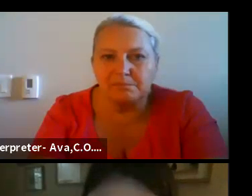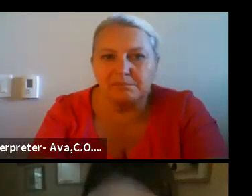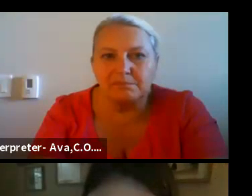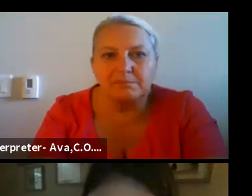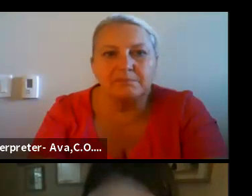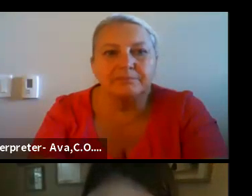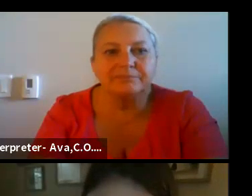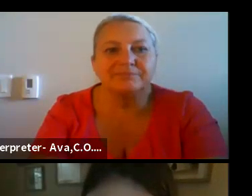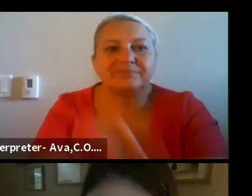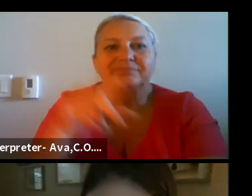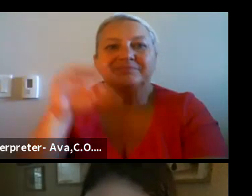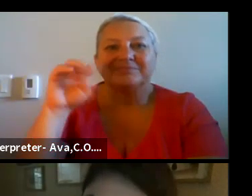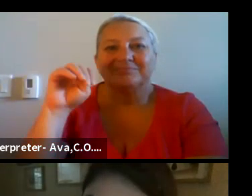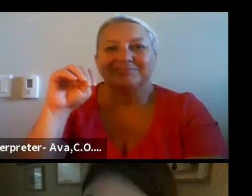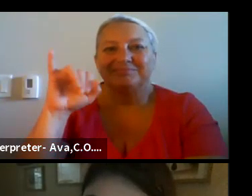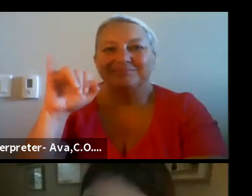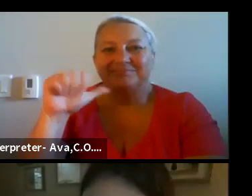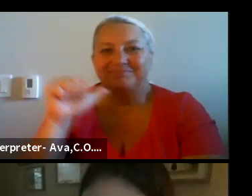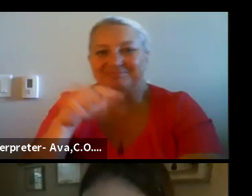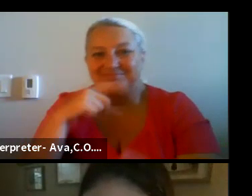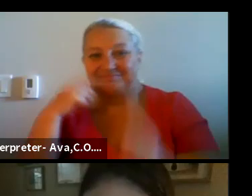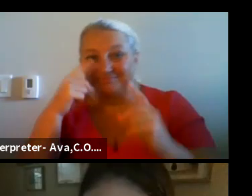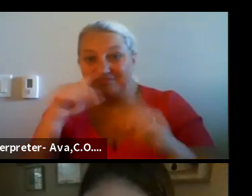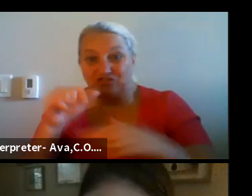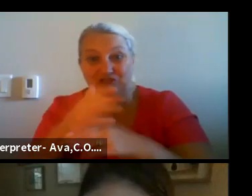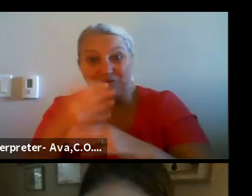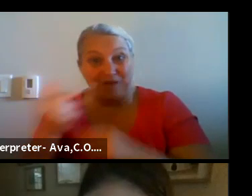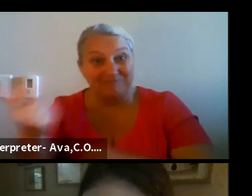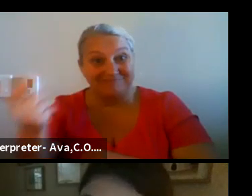Okay. Can you share something? Oh, do we want to move on?